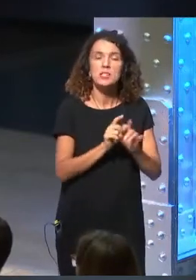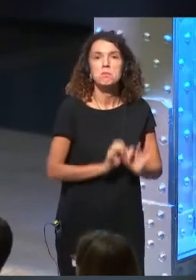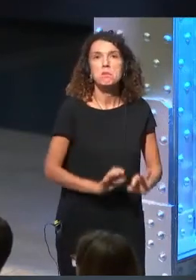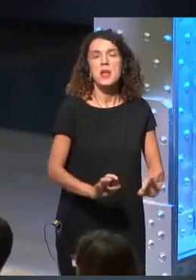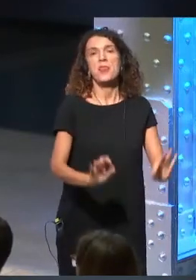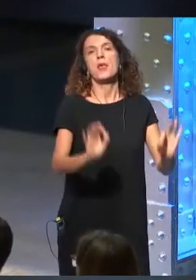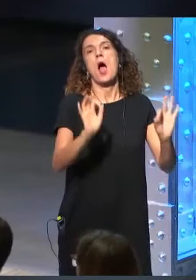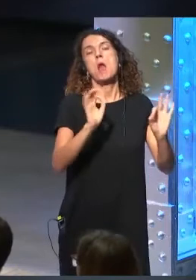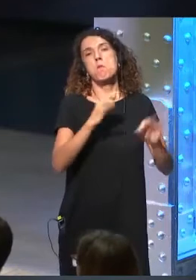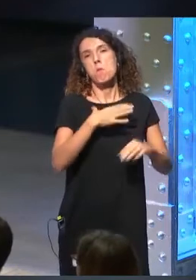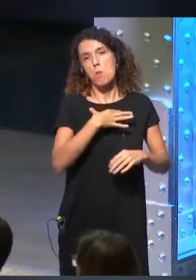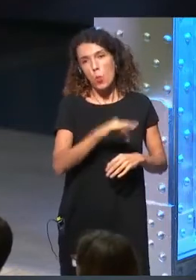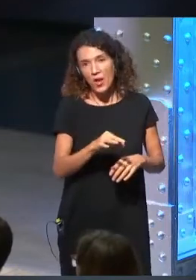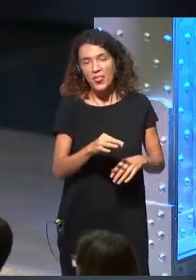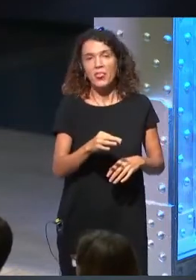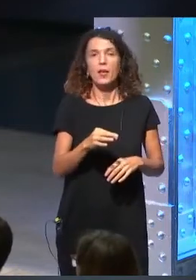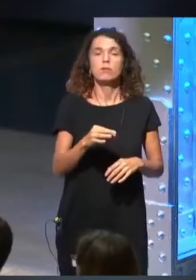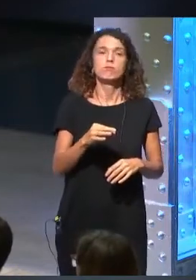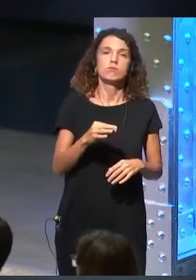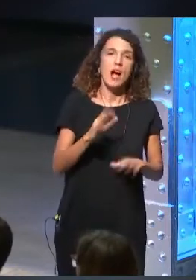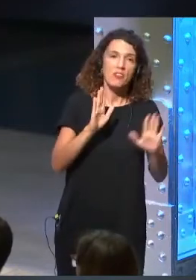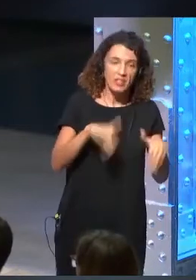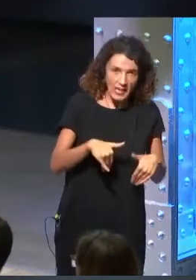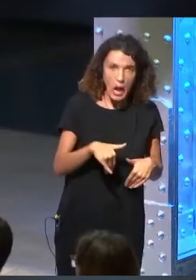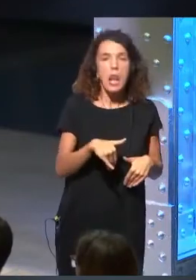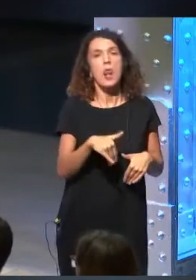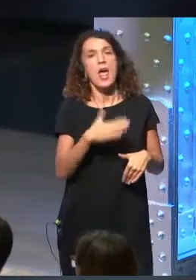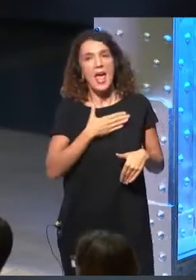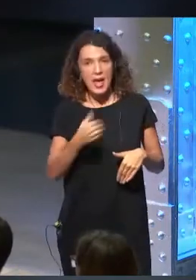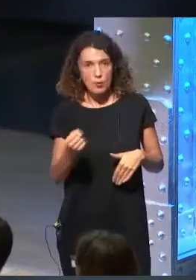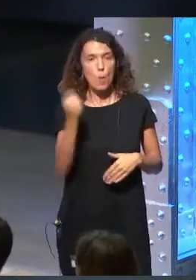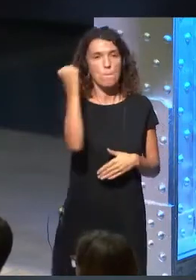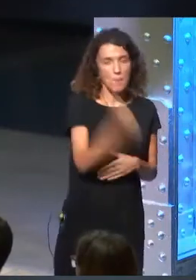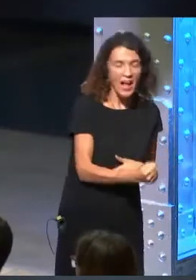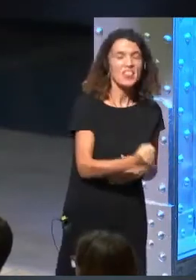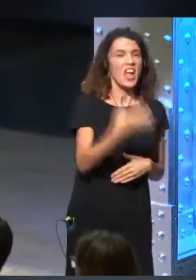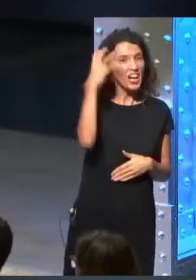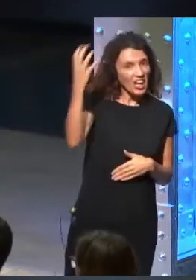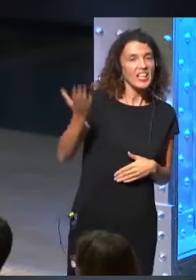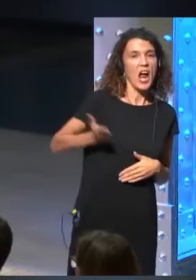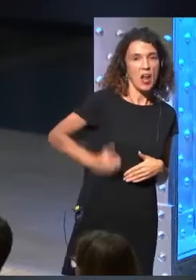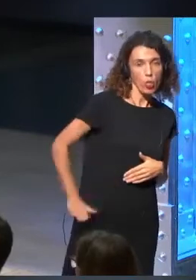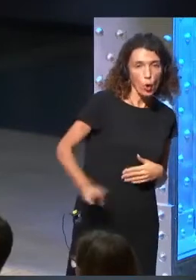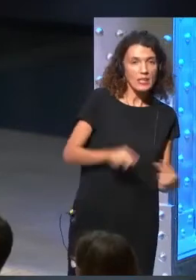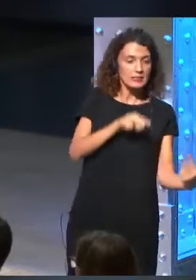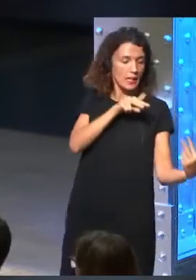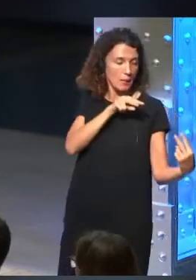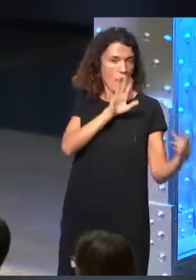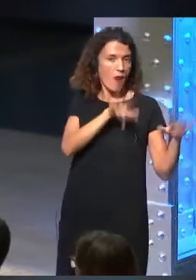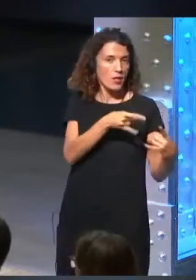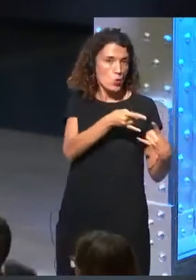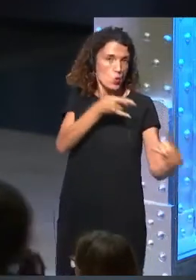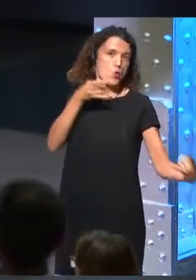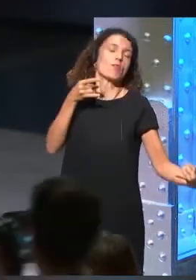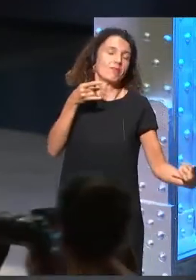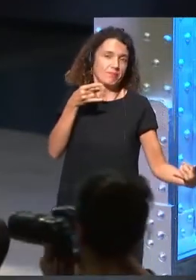Achilles kills the Amazon queen, Penthesilea, they look at each other and they fall in love. But it's